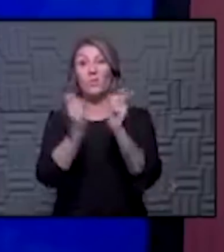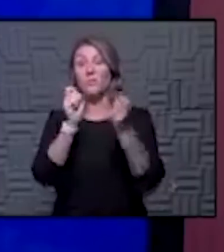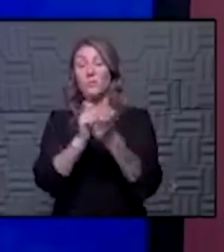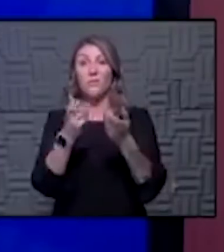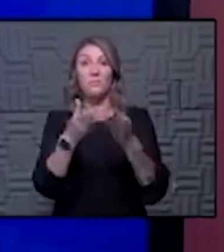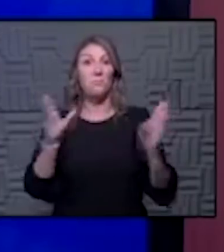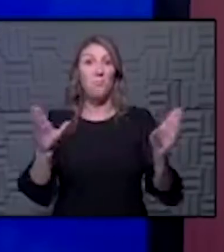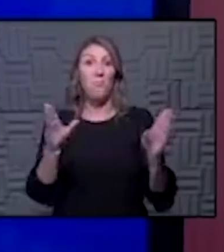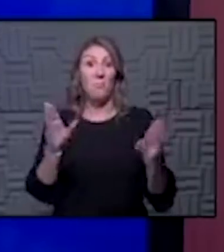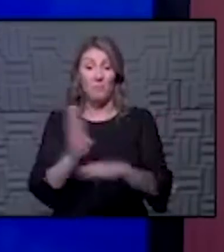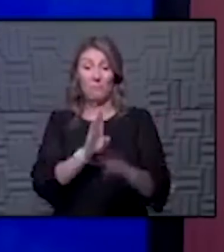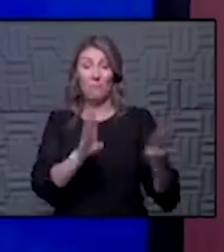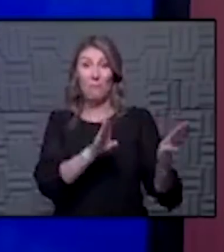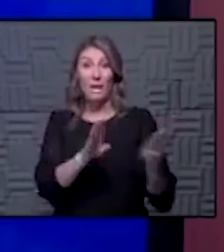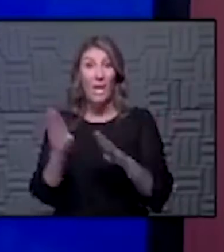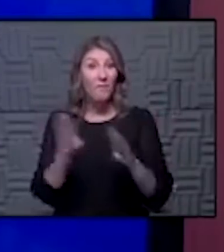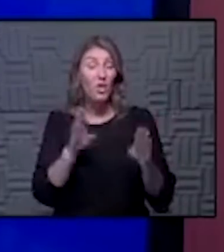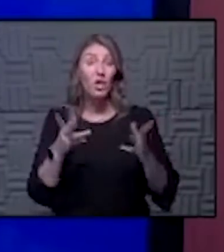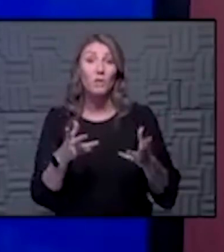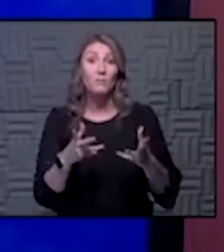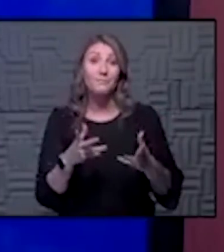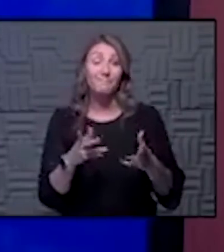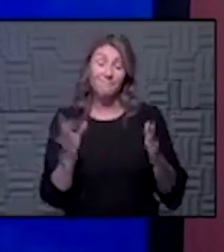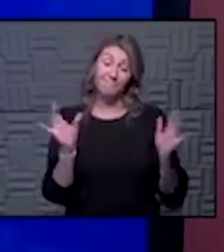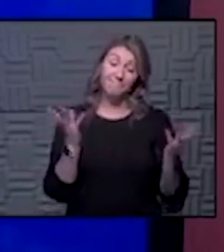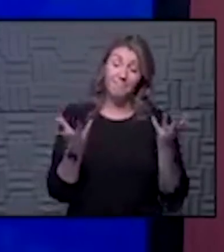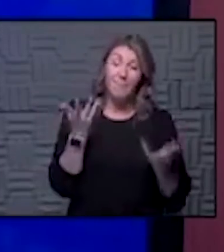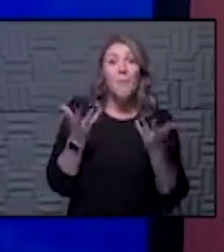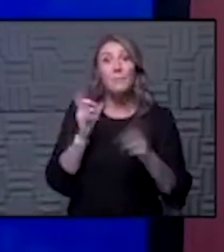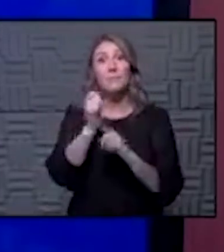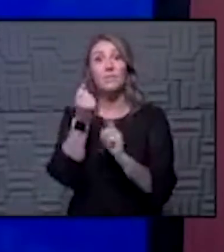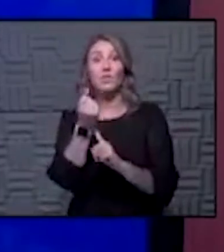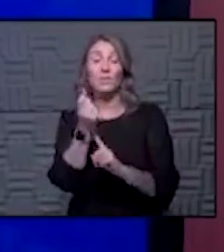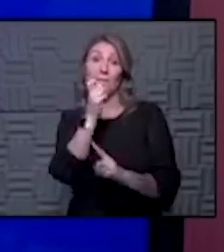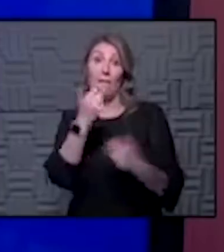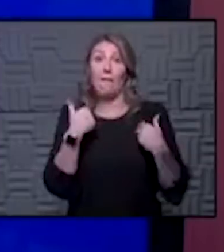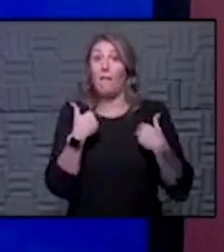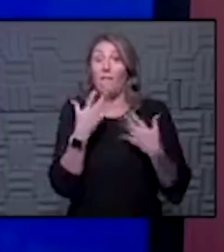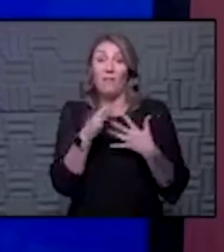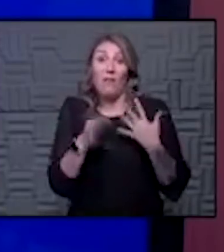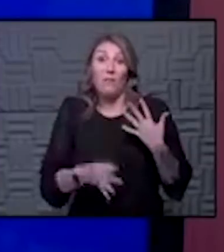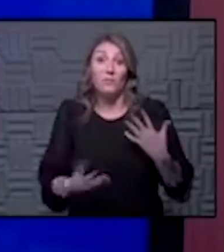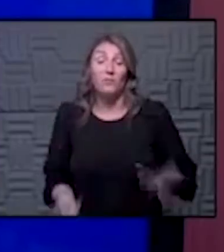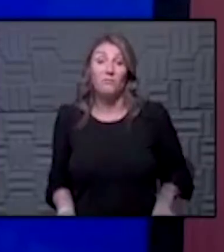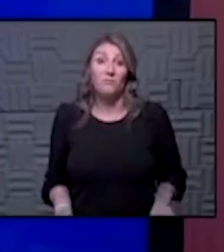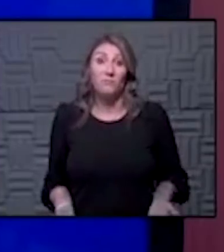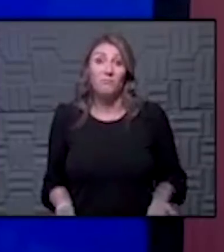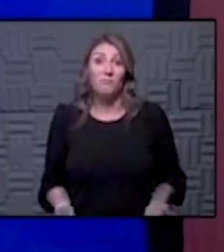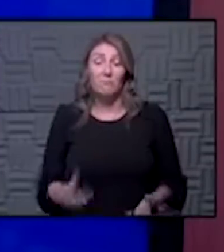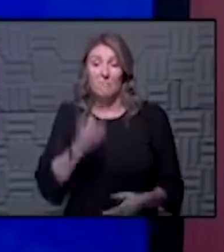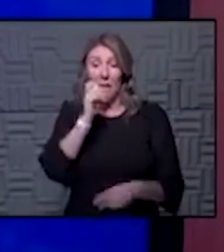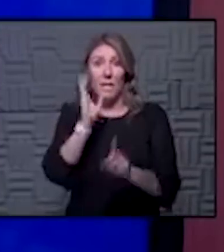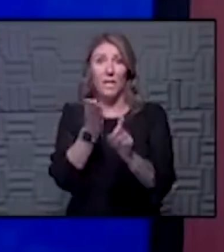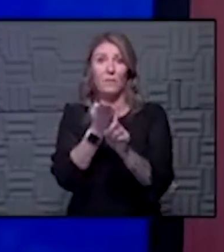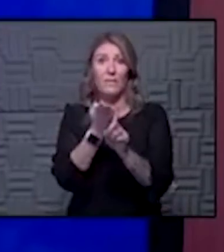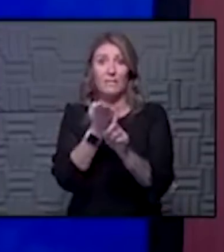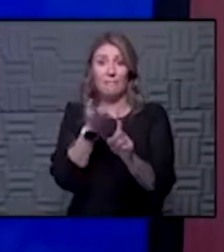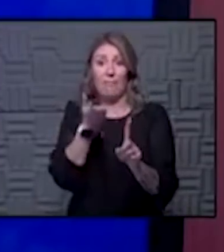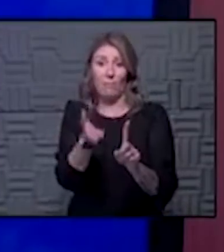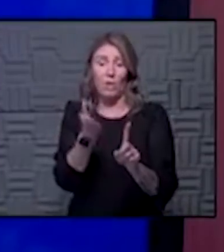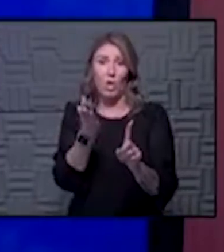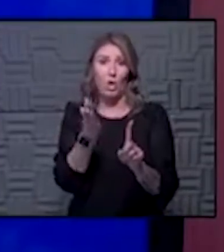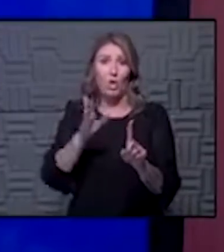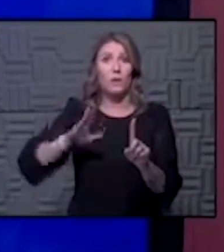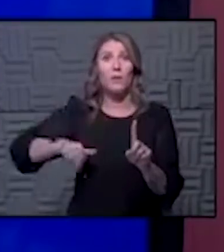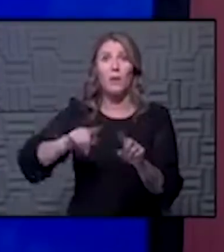public behavior, we're likely to end up in a situation where we don't have much choice. I'm not convinced that we're there yet.